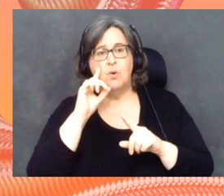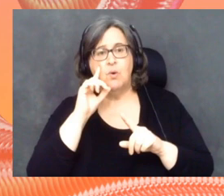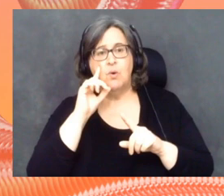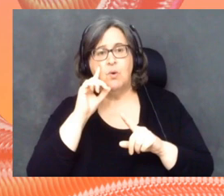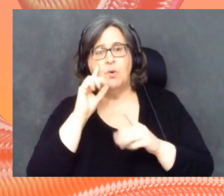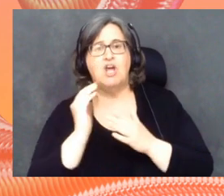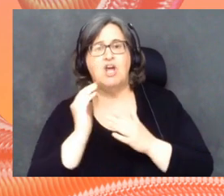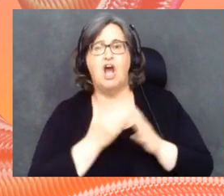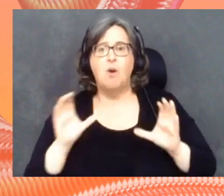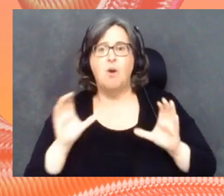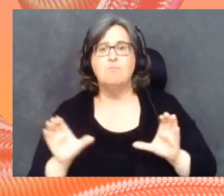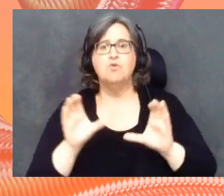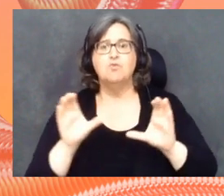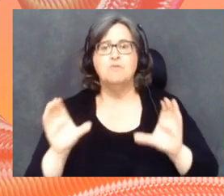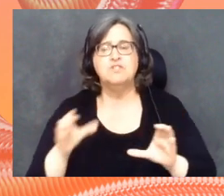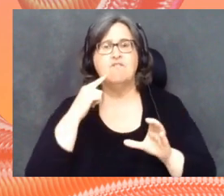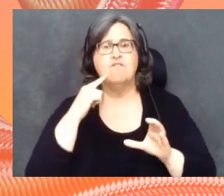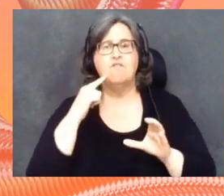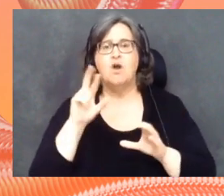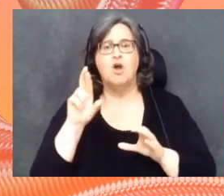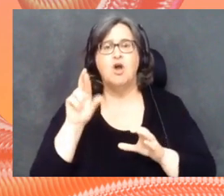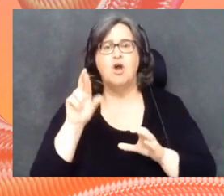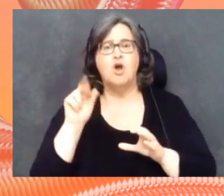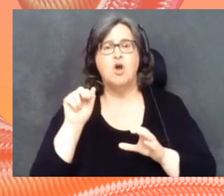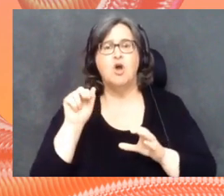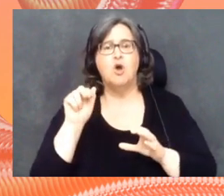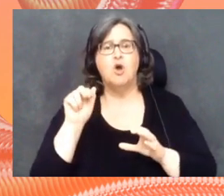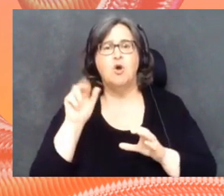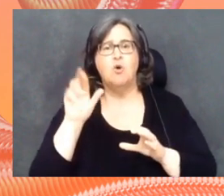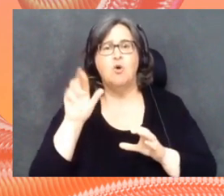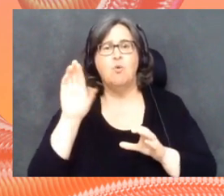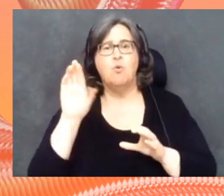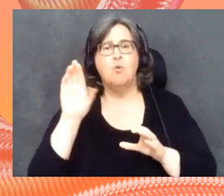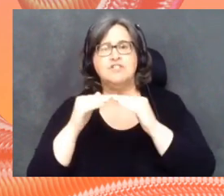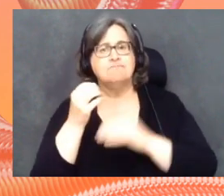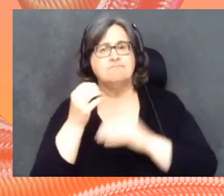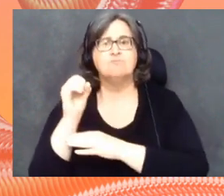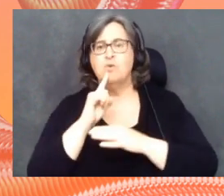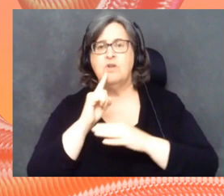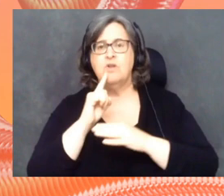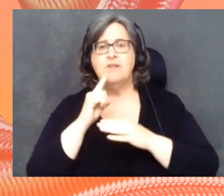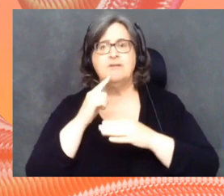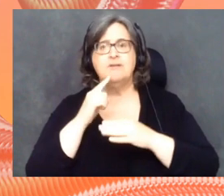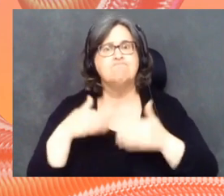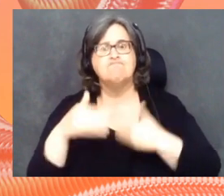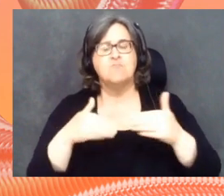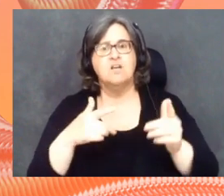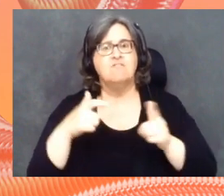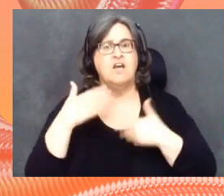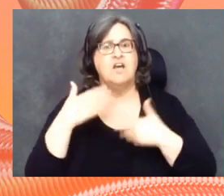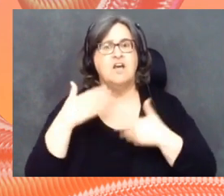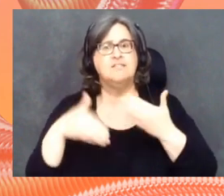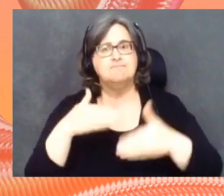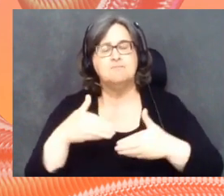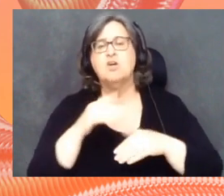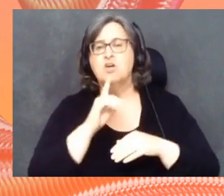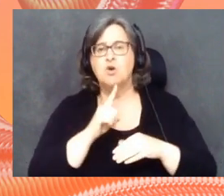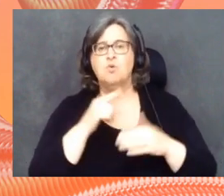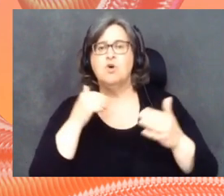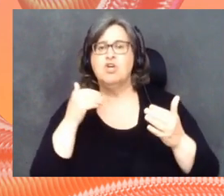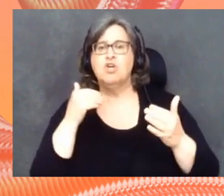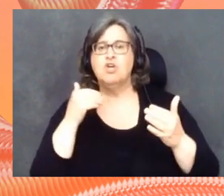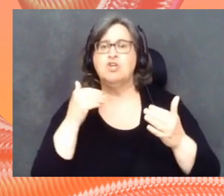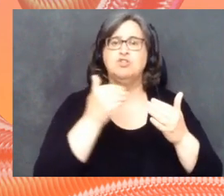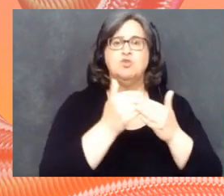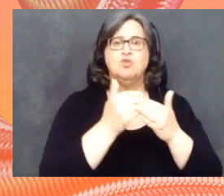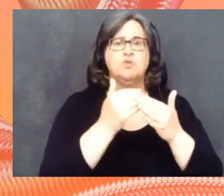justice are not just keeping up, but are also escalating and advancing towards tangible